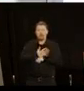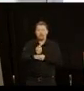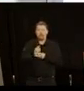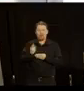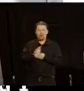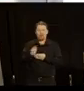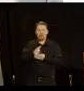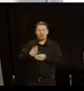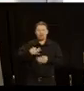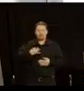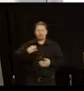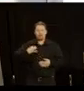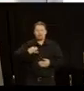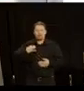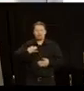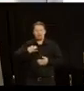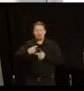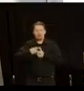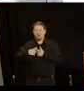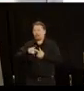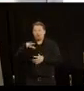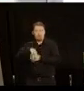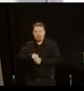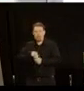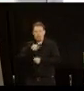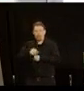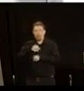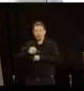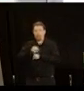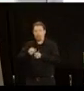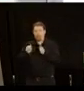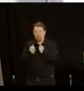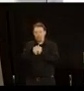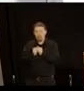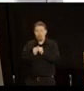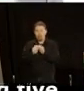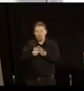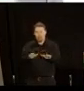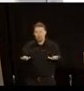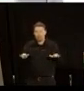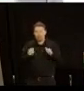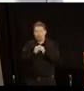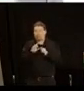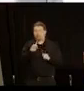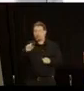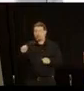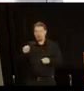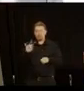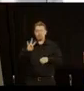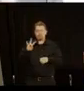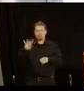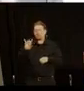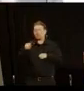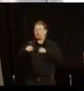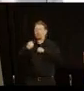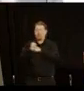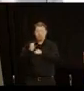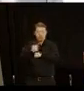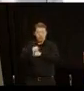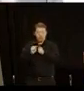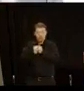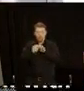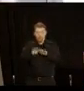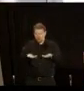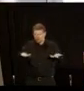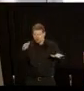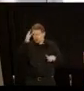up then going into this worked with children with disabilities for 7 or 8 years, began working with children with autism,